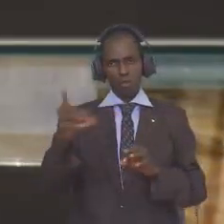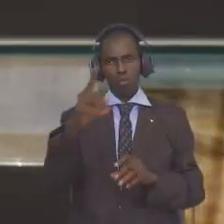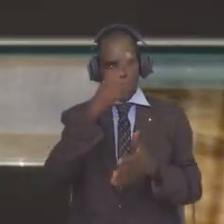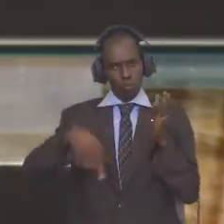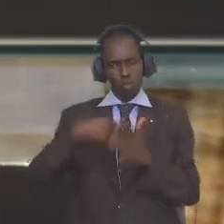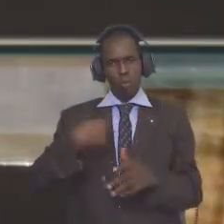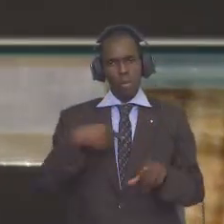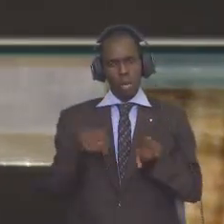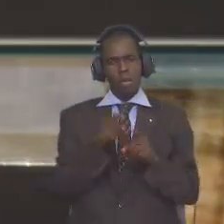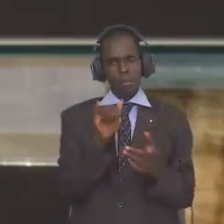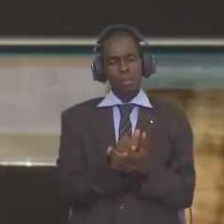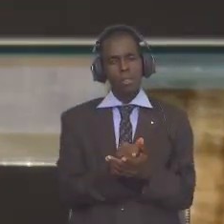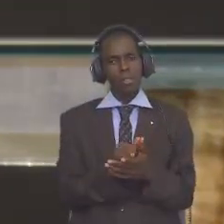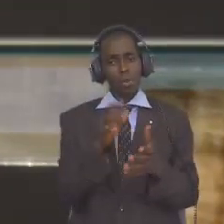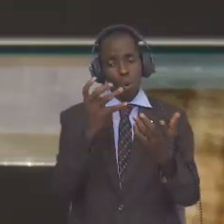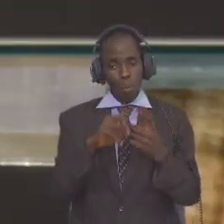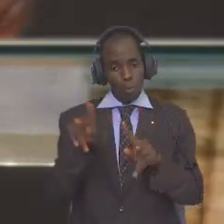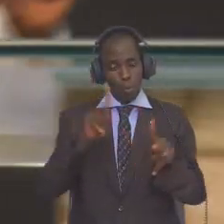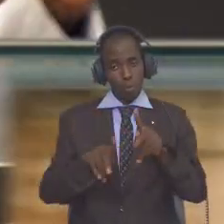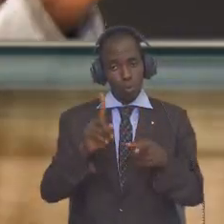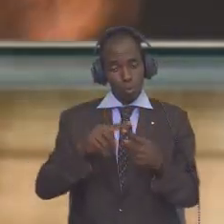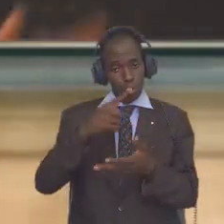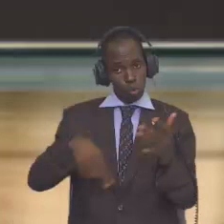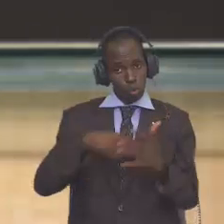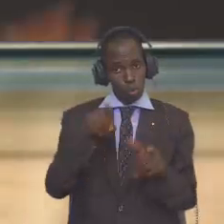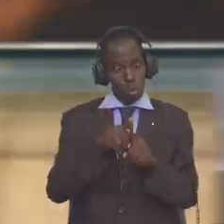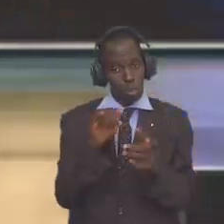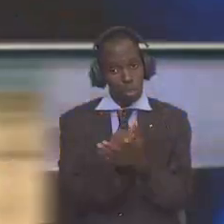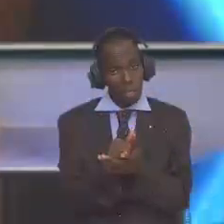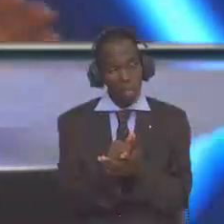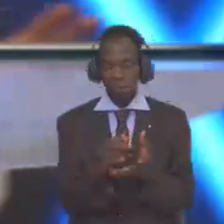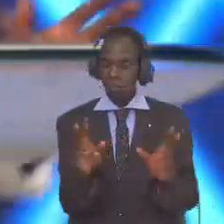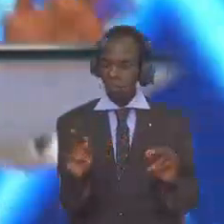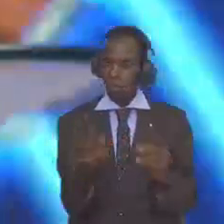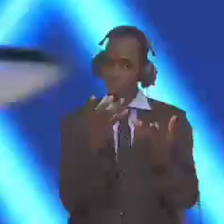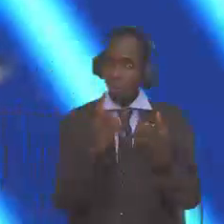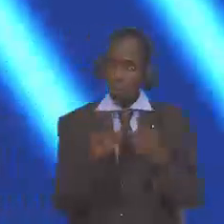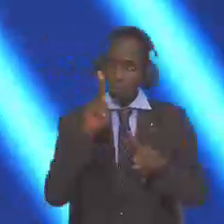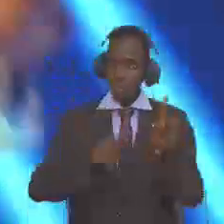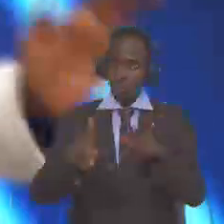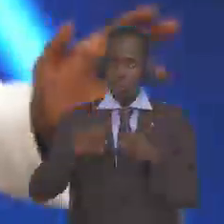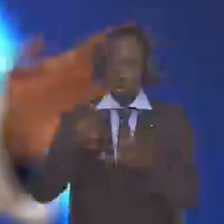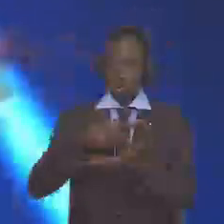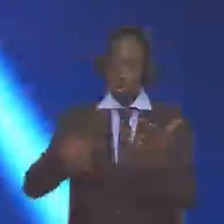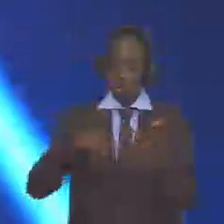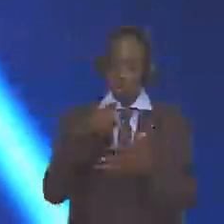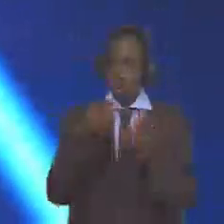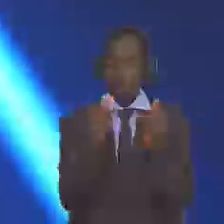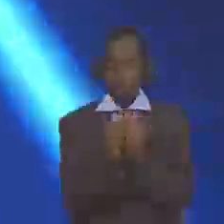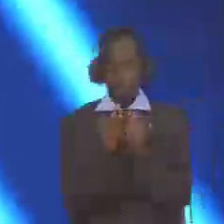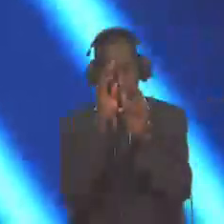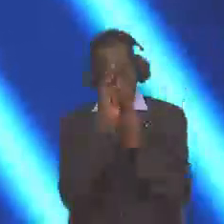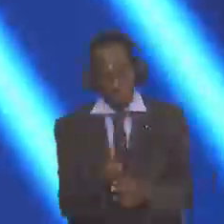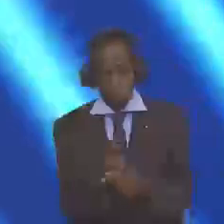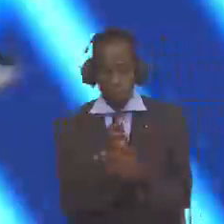you, the same way you correct other people. In meekness, in gentleness, in love, in